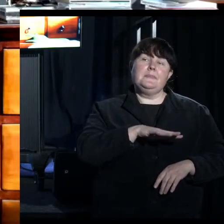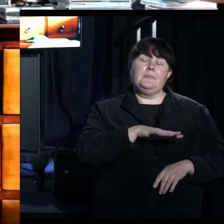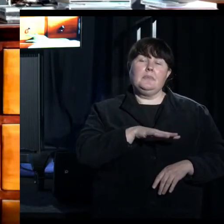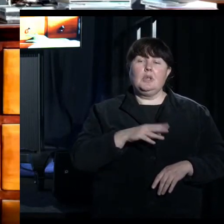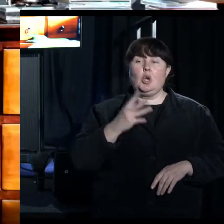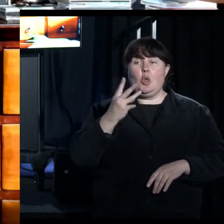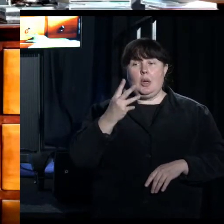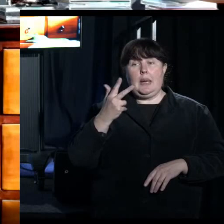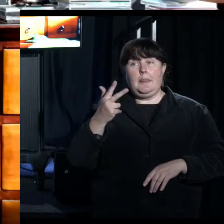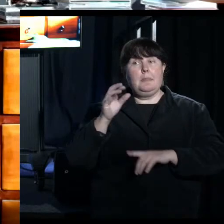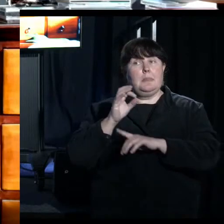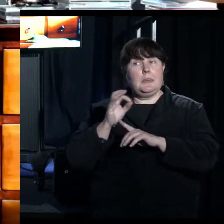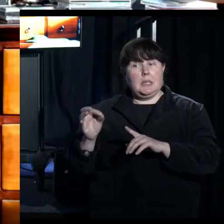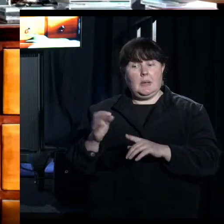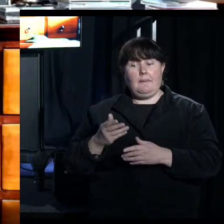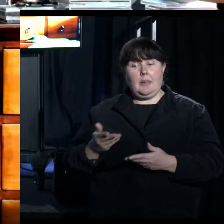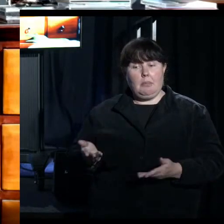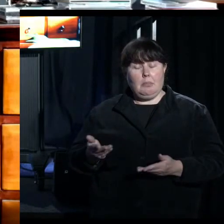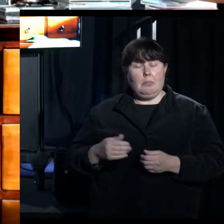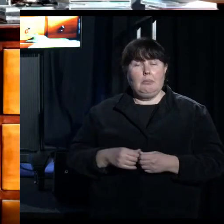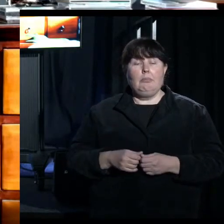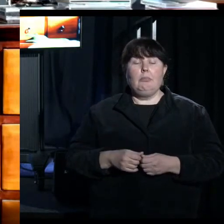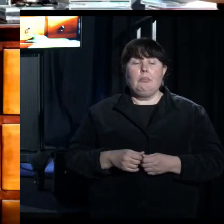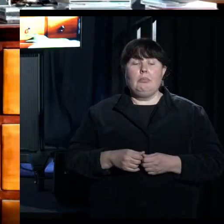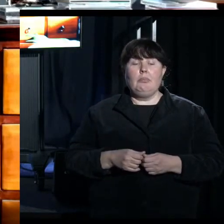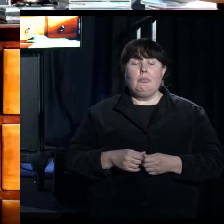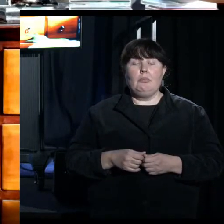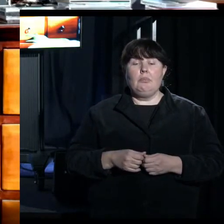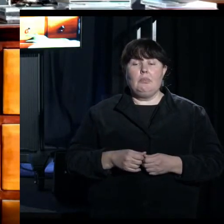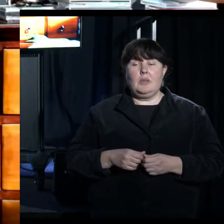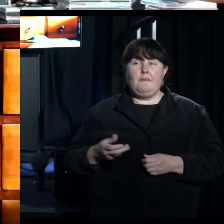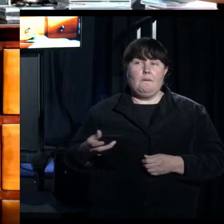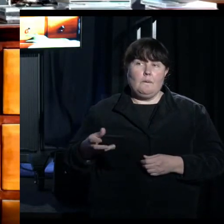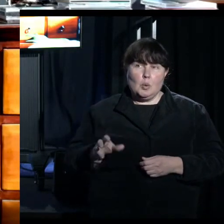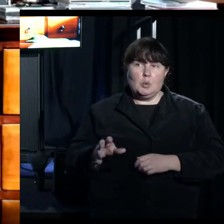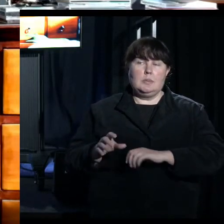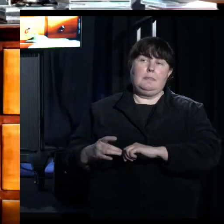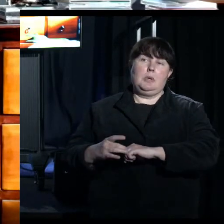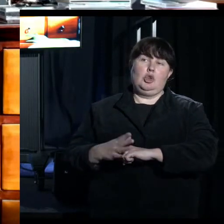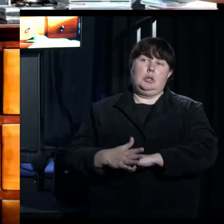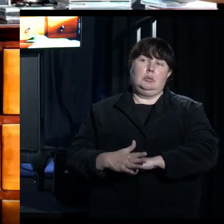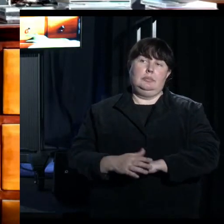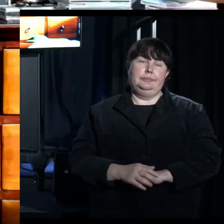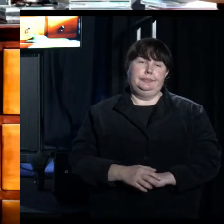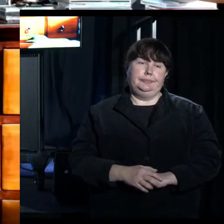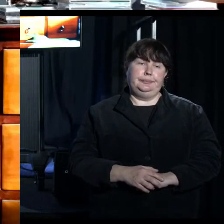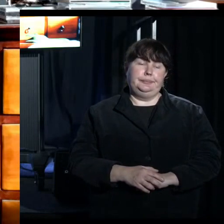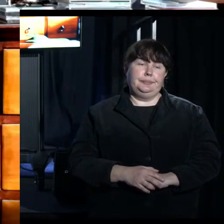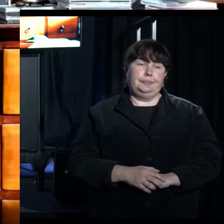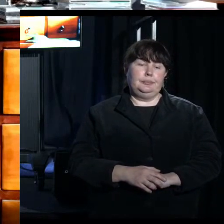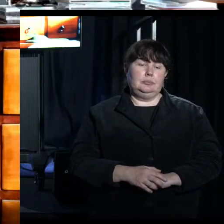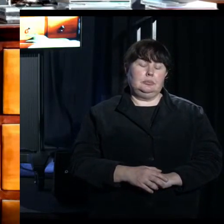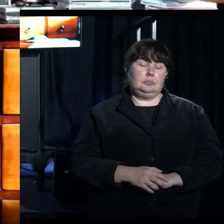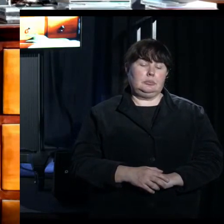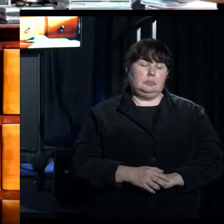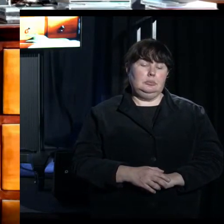You were given, we were given, we're being given, you'll be